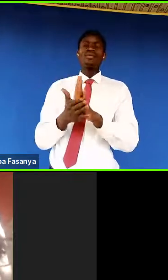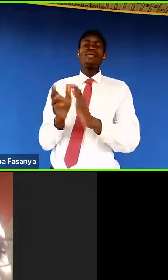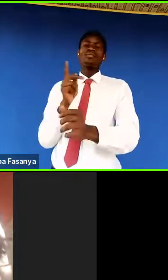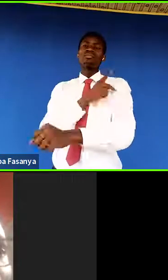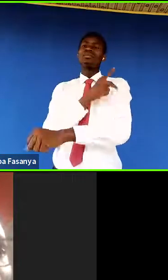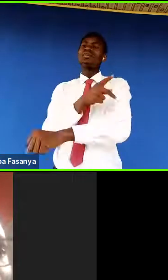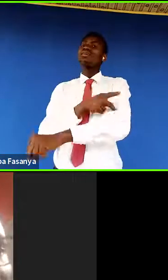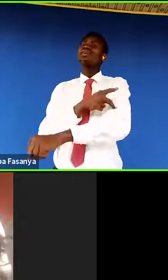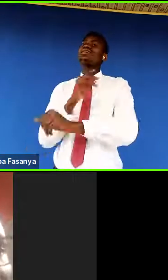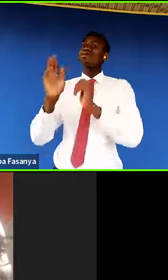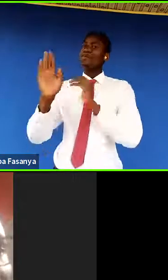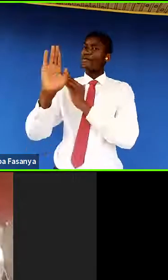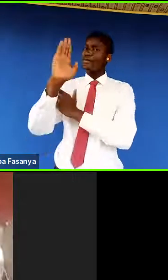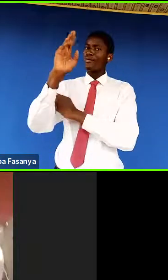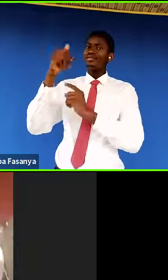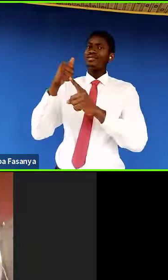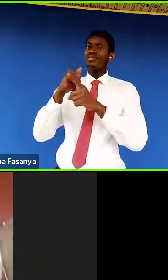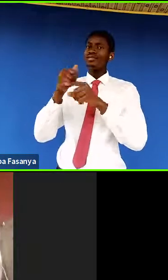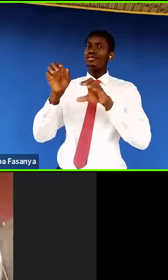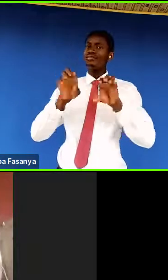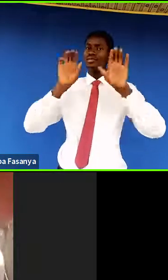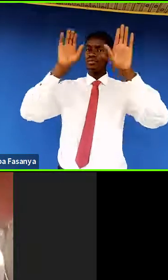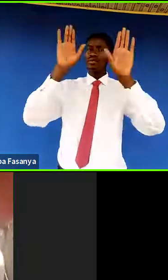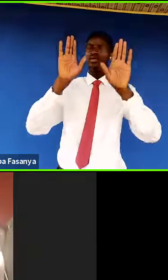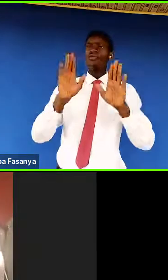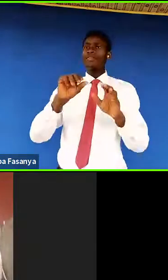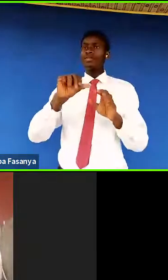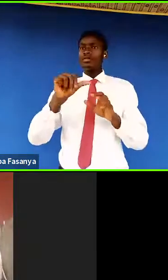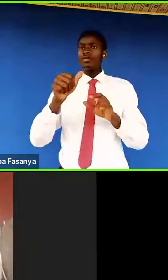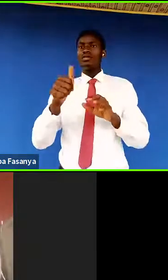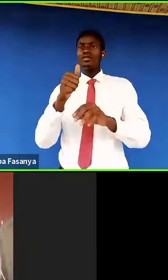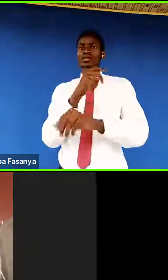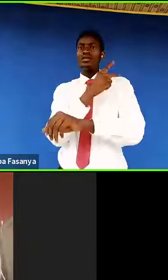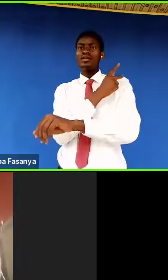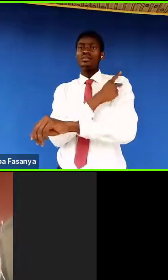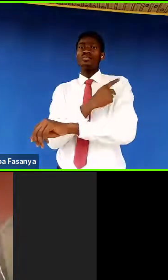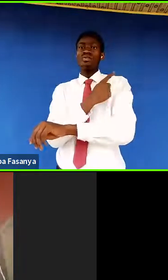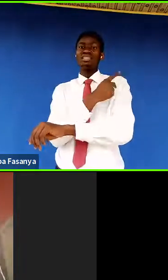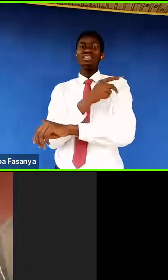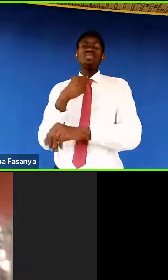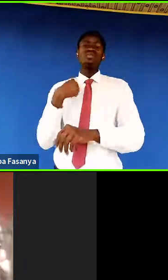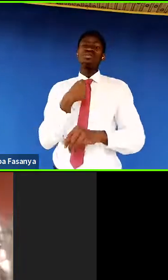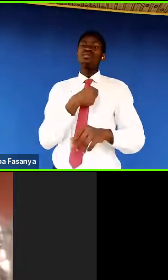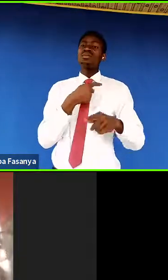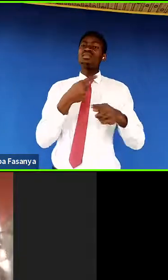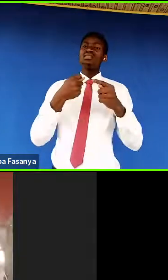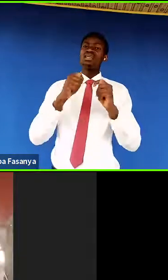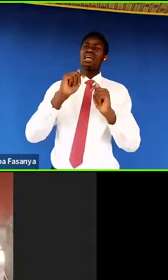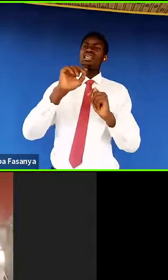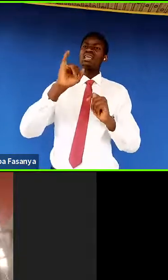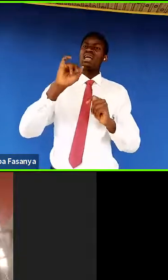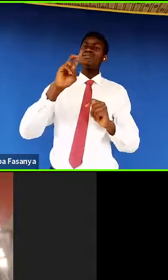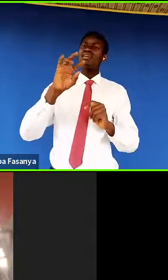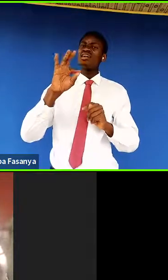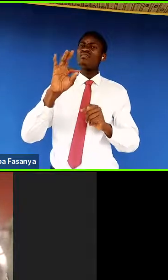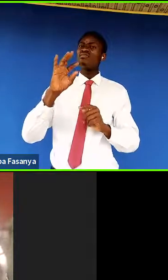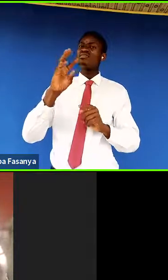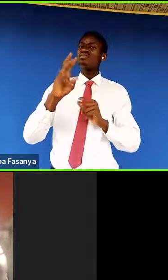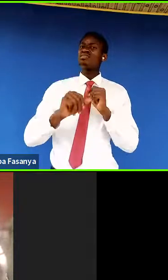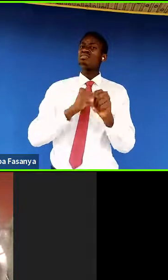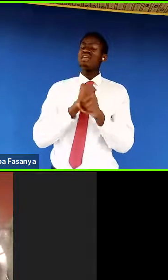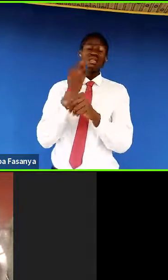know what, blah, blah, blah. I had a particular patient that even tried IVF for 6 years infertility, did IVF, it did not work. And